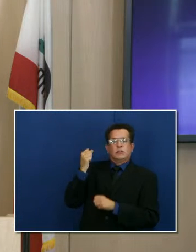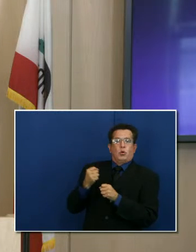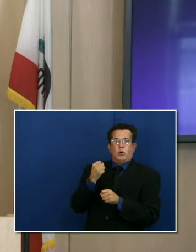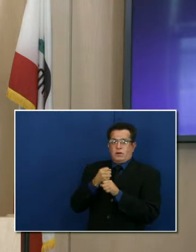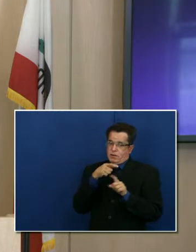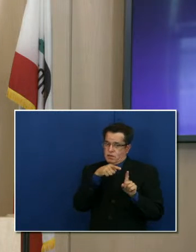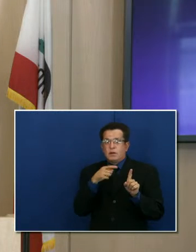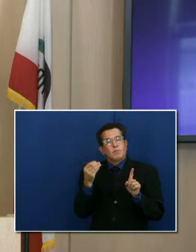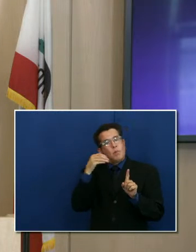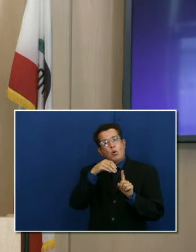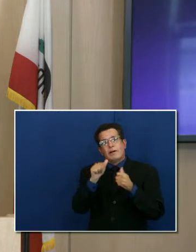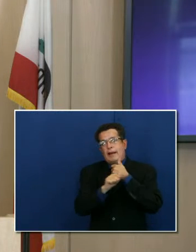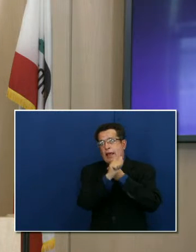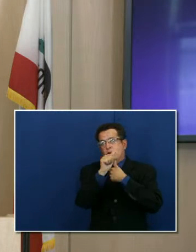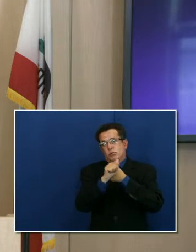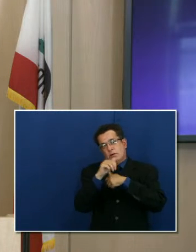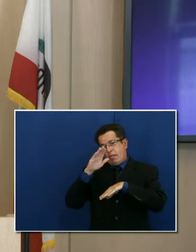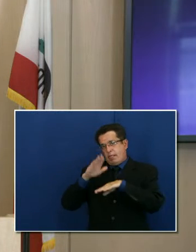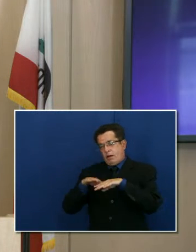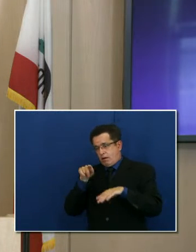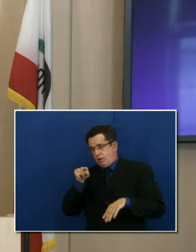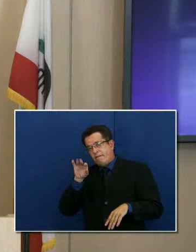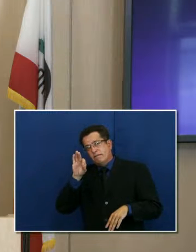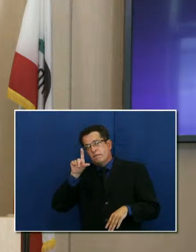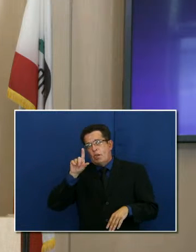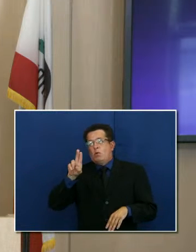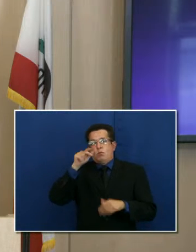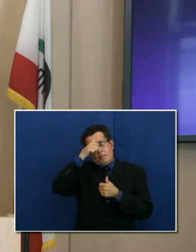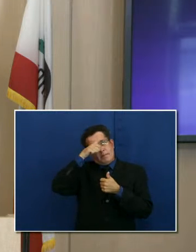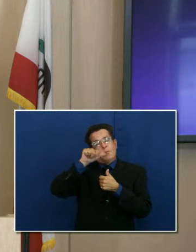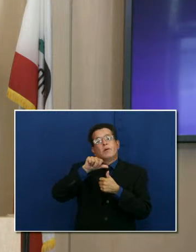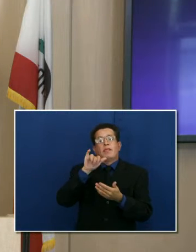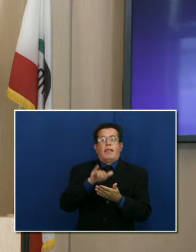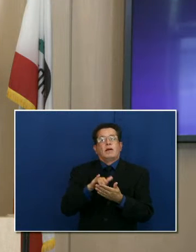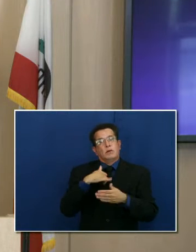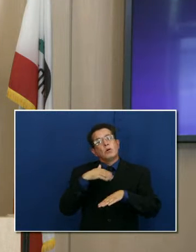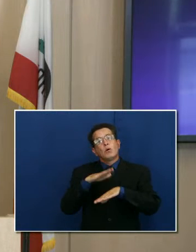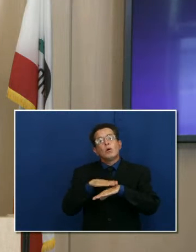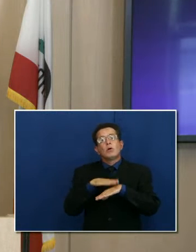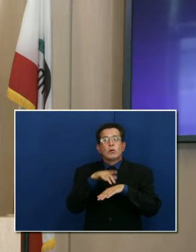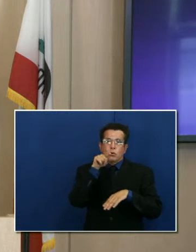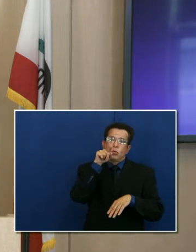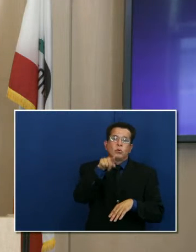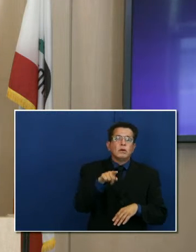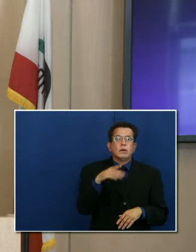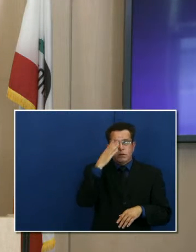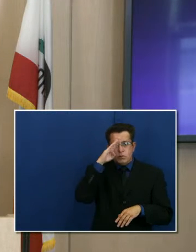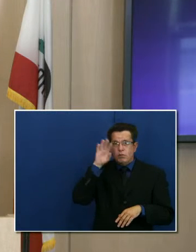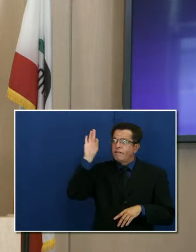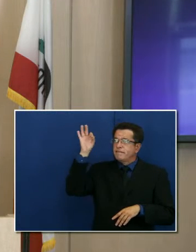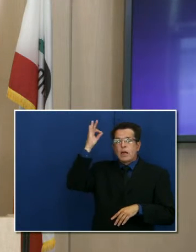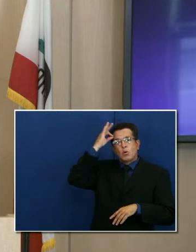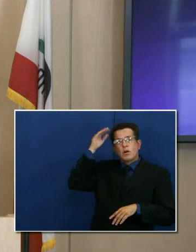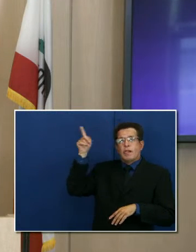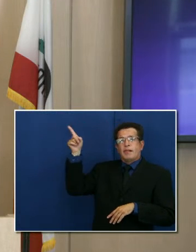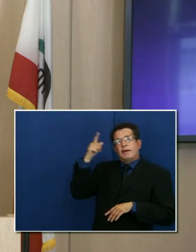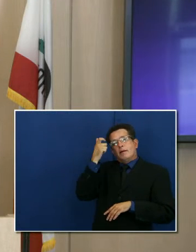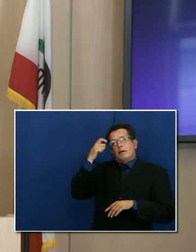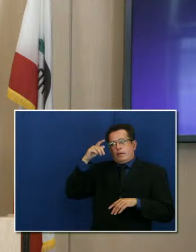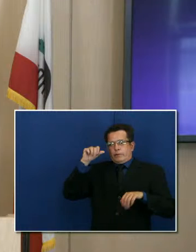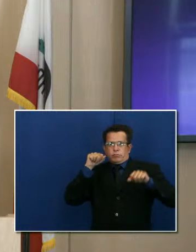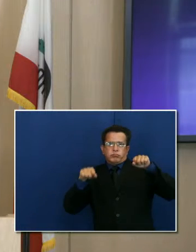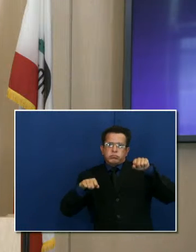flu. And we have to be mindful of that, and we have to recognize that even if the federal government is going to have an erratic and inconsistent